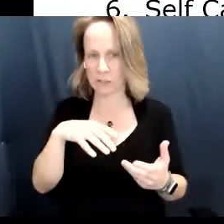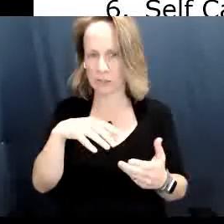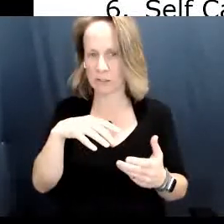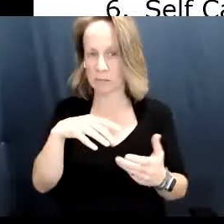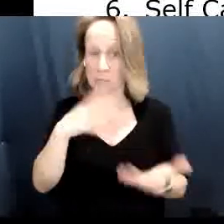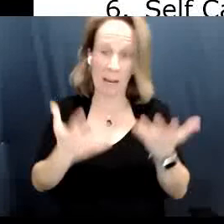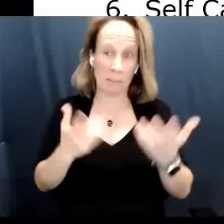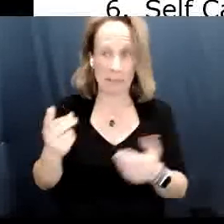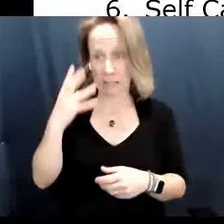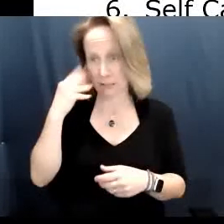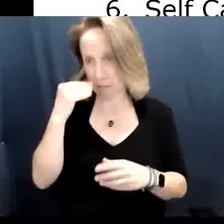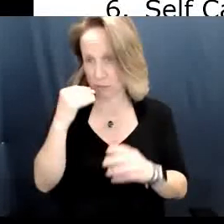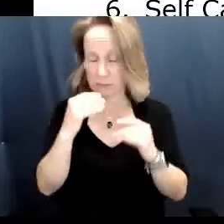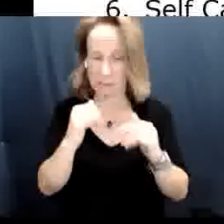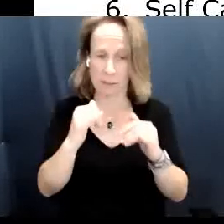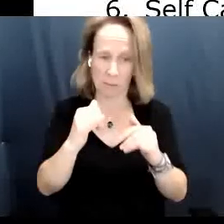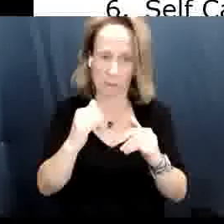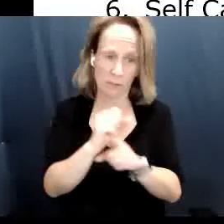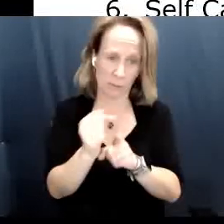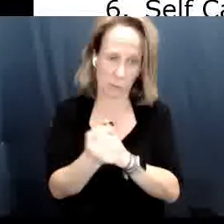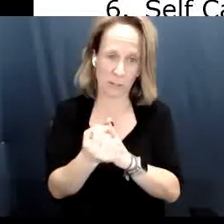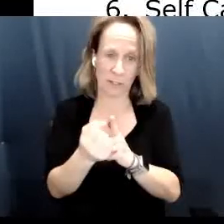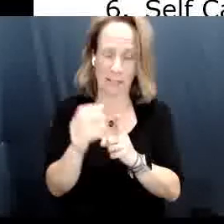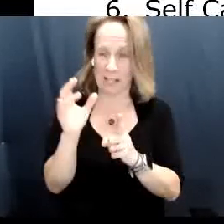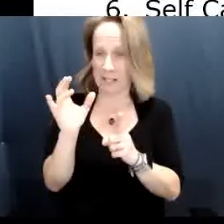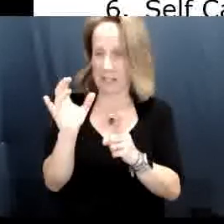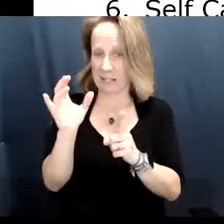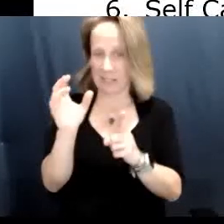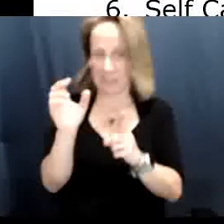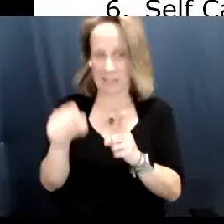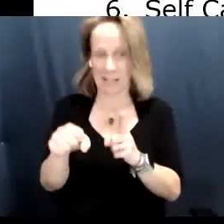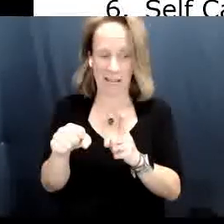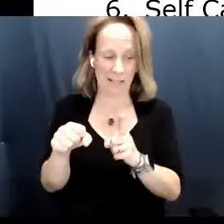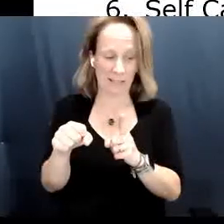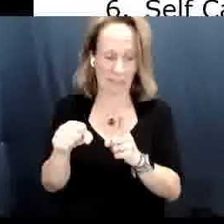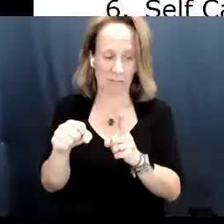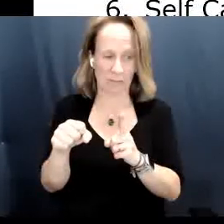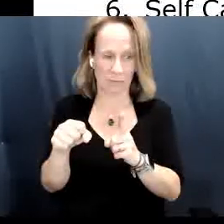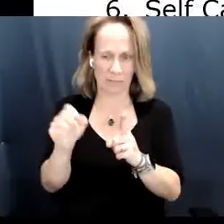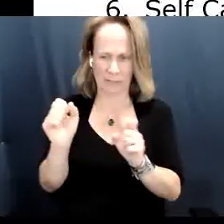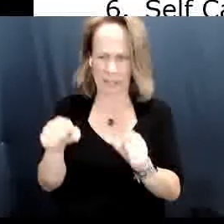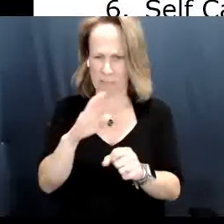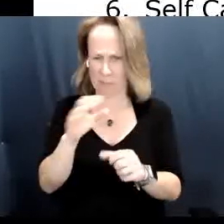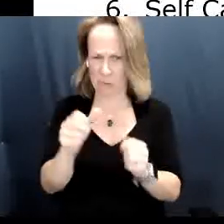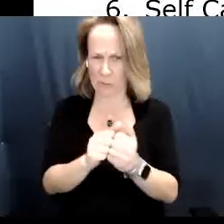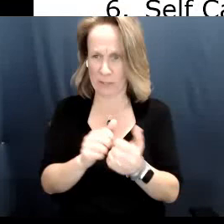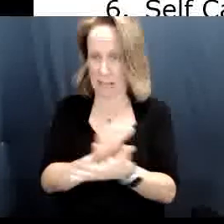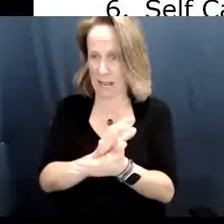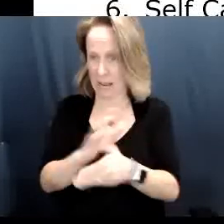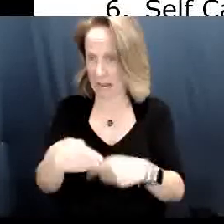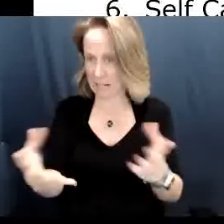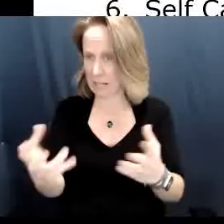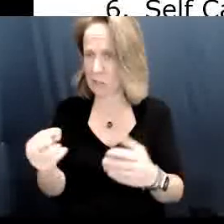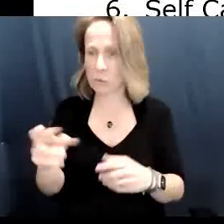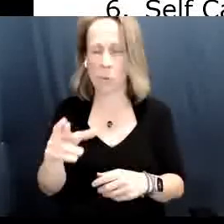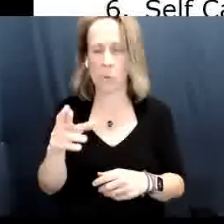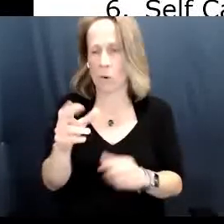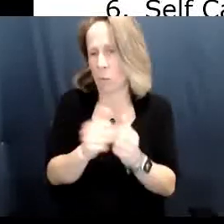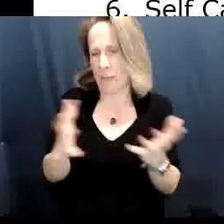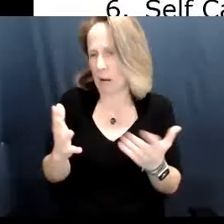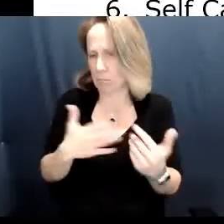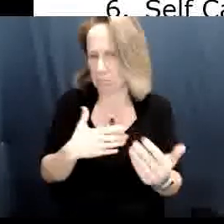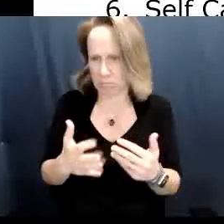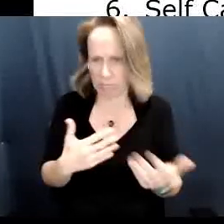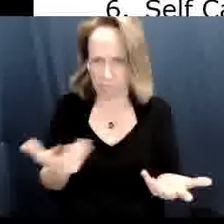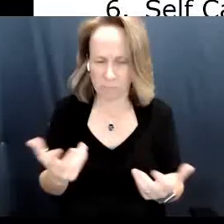similar. And this can also be combined with step 3 of the handout, but the handout isn't always necessary either. So for example, if